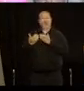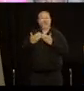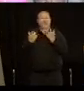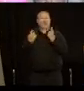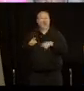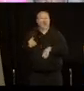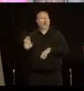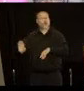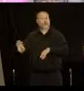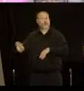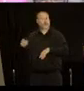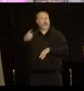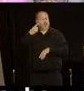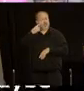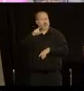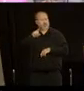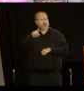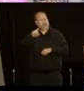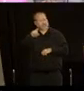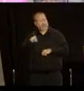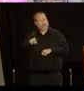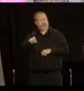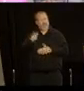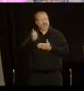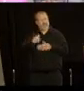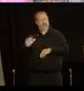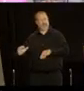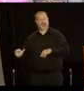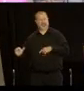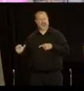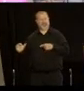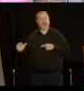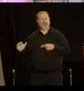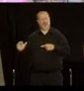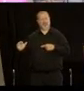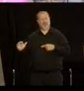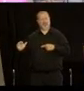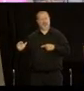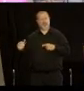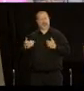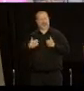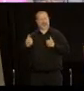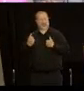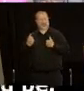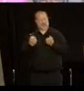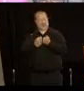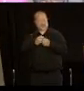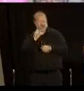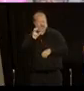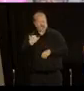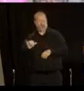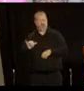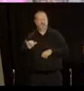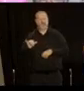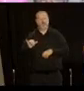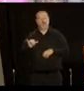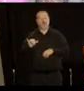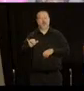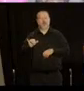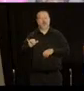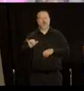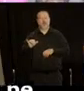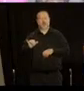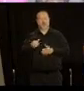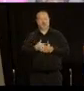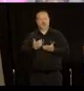is that you want your child to be able to receive some support for, some additional resources